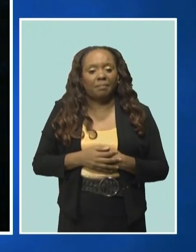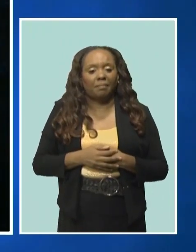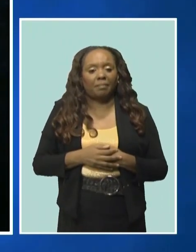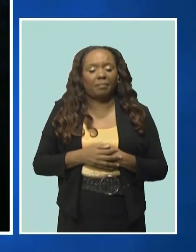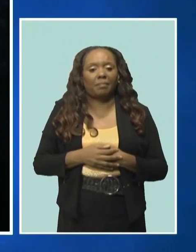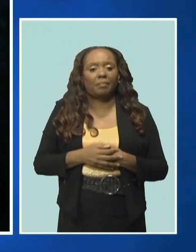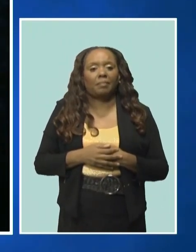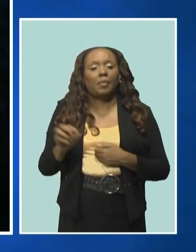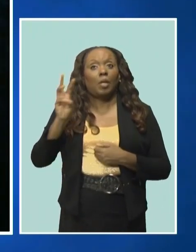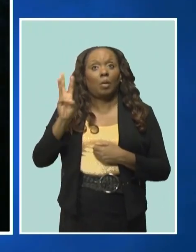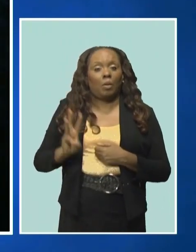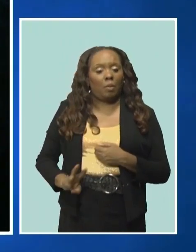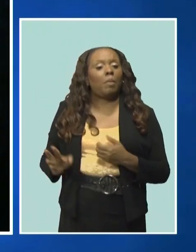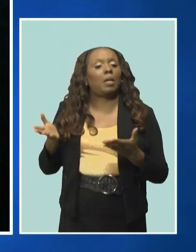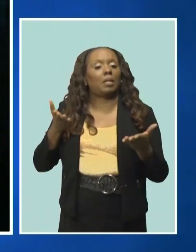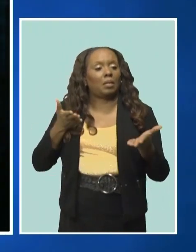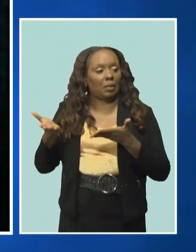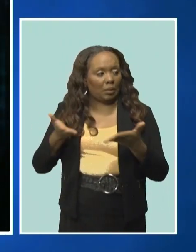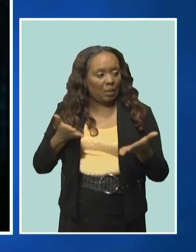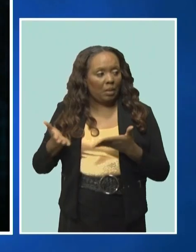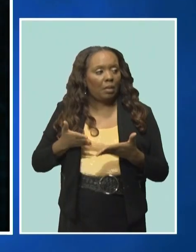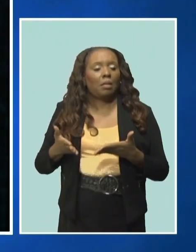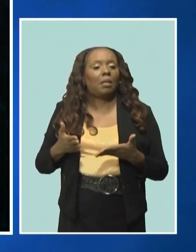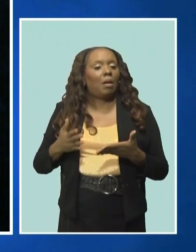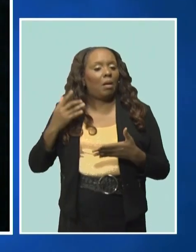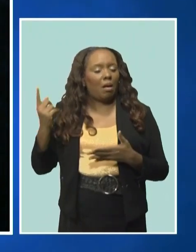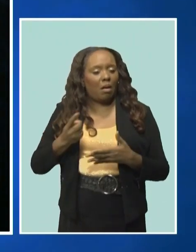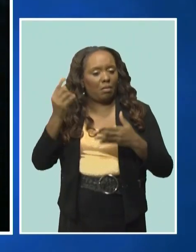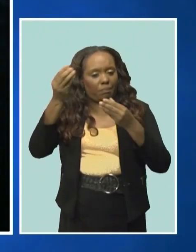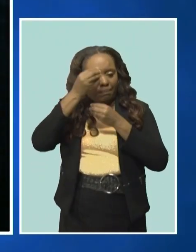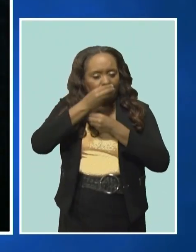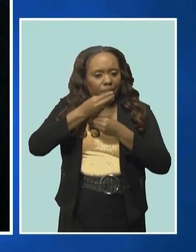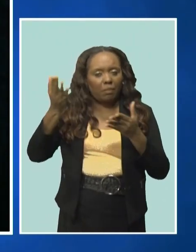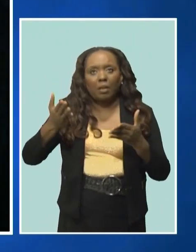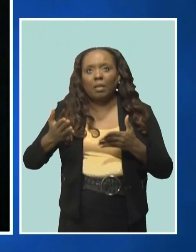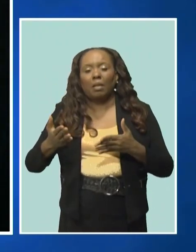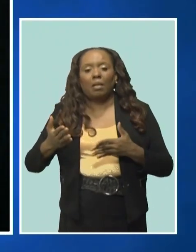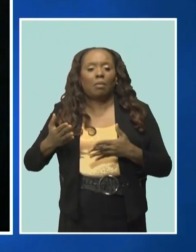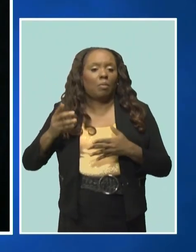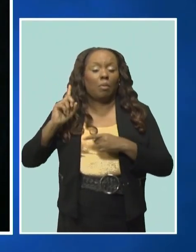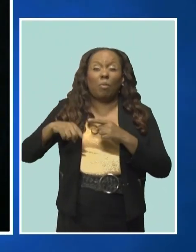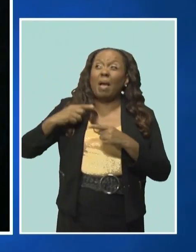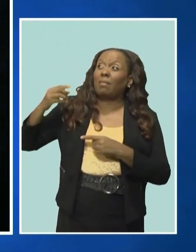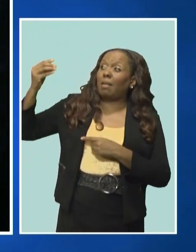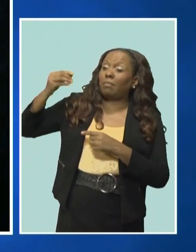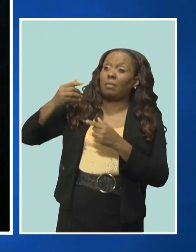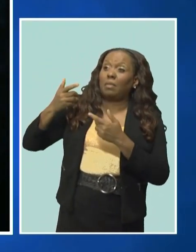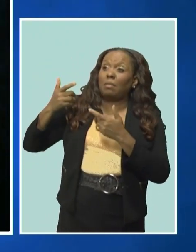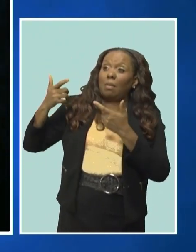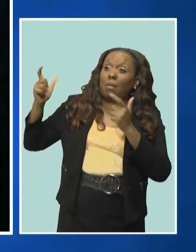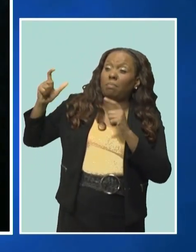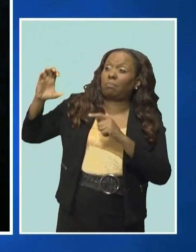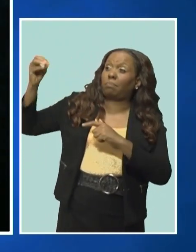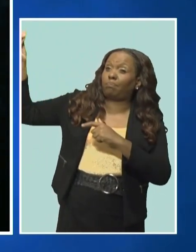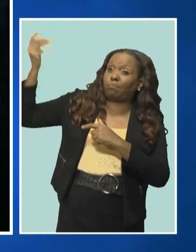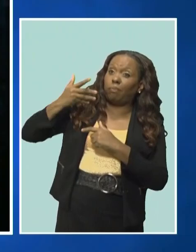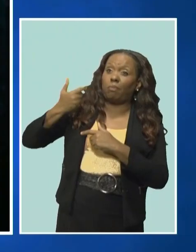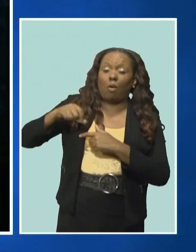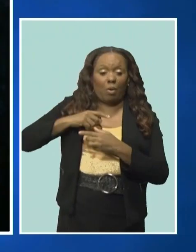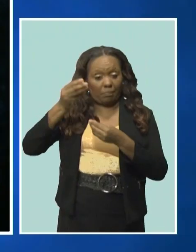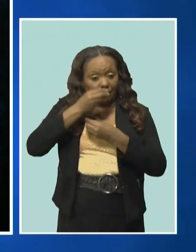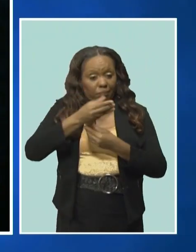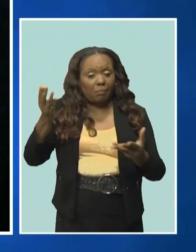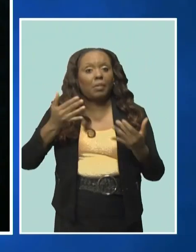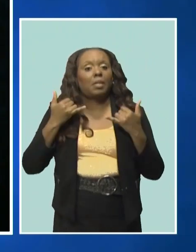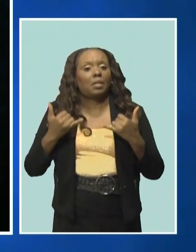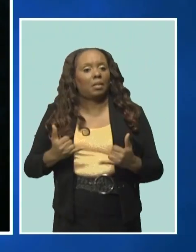The Met Services has been keeping on top of this system. We've been getting the constant updates from the Met Services. And I wish at this point